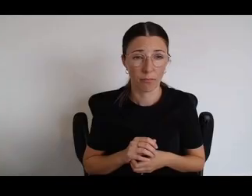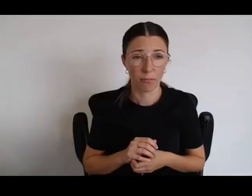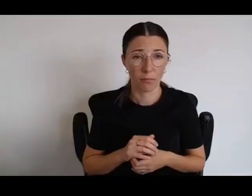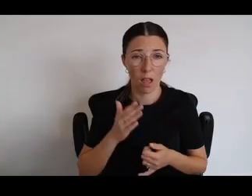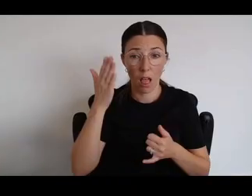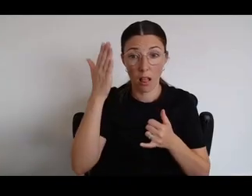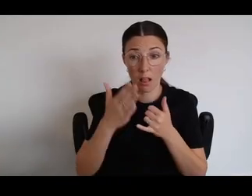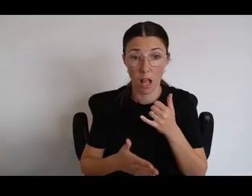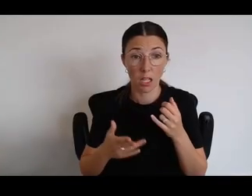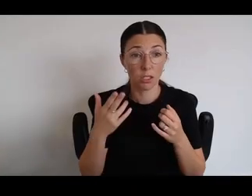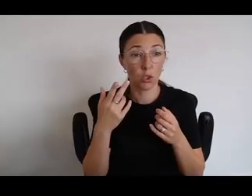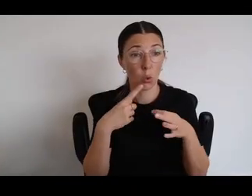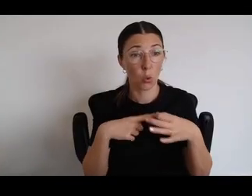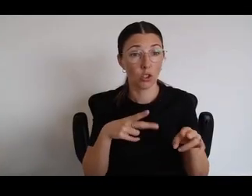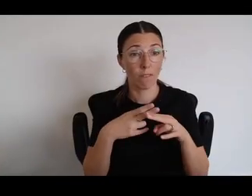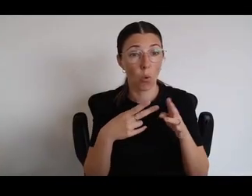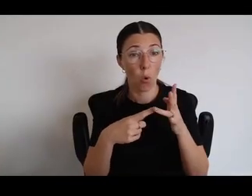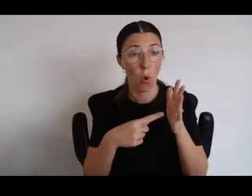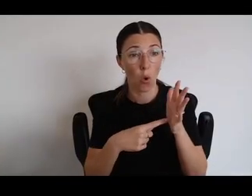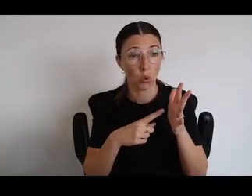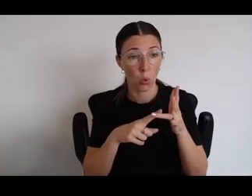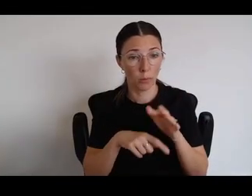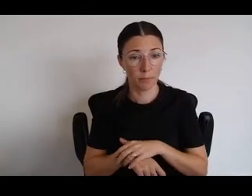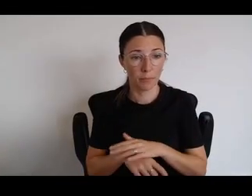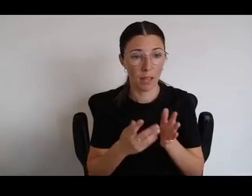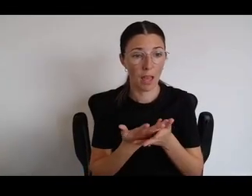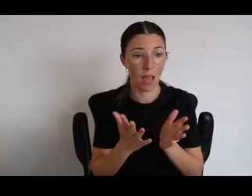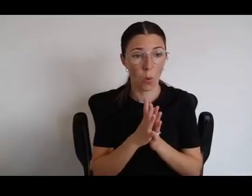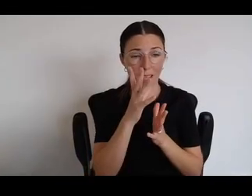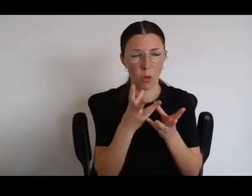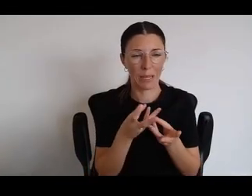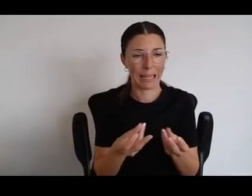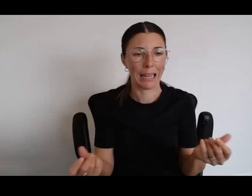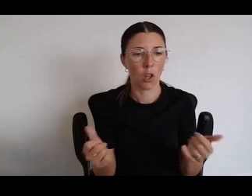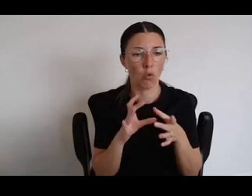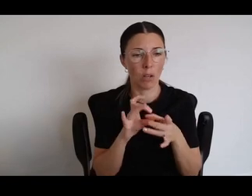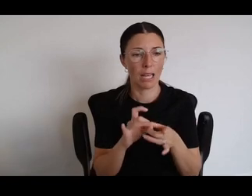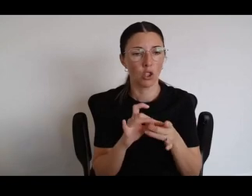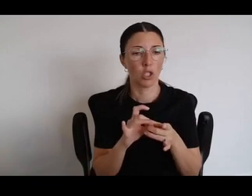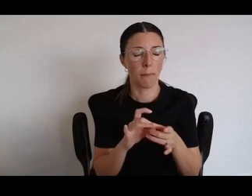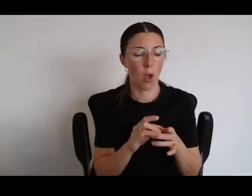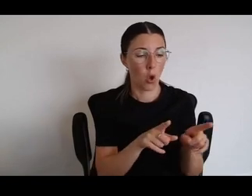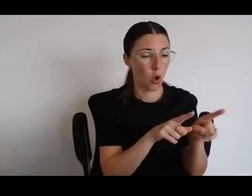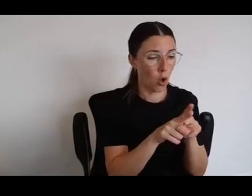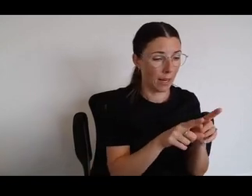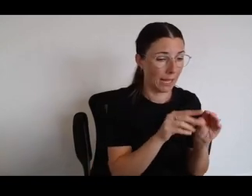for Otto. How can we heal the relationship between learning, education, and students? This country has